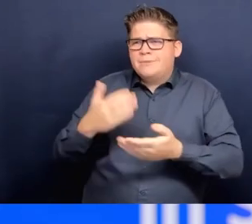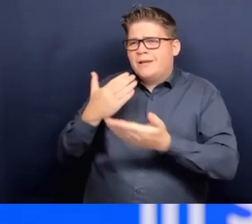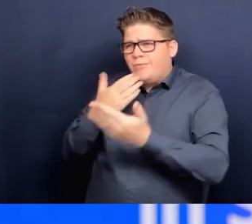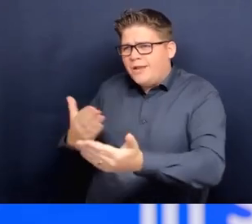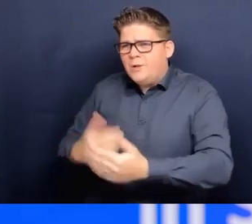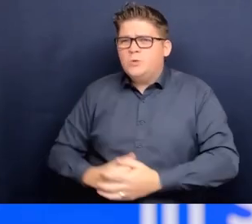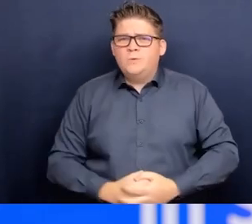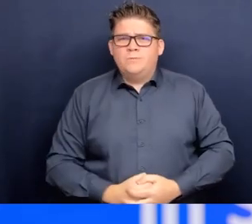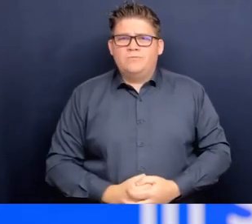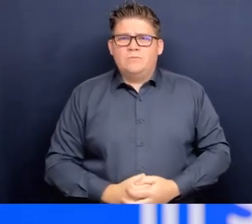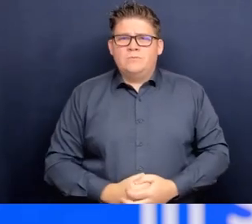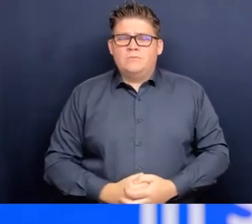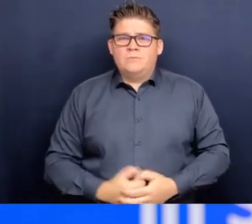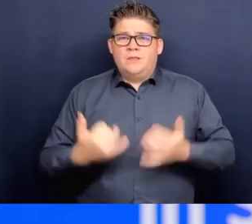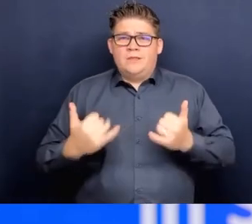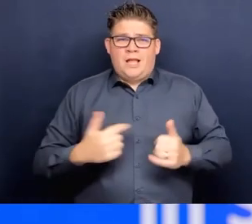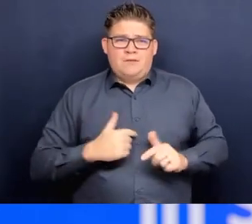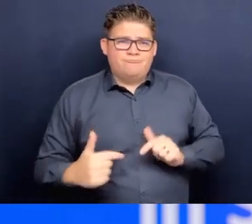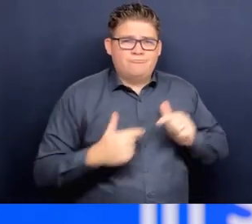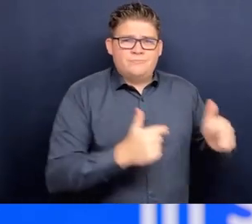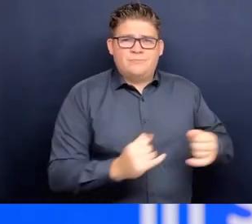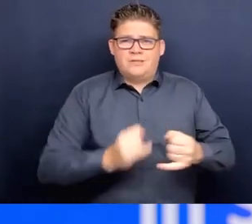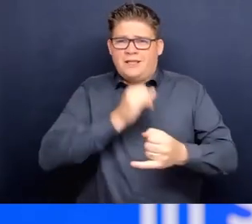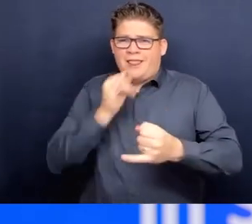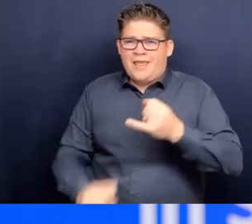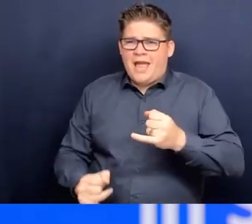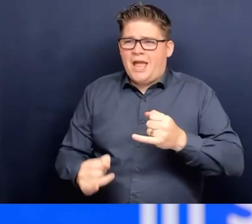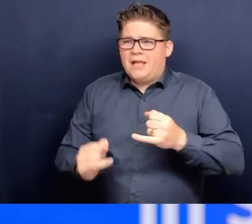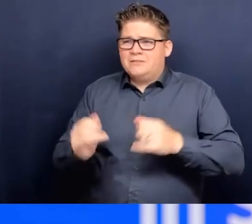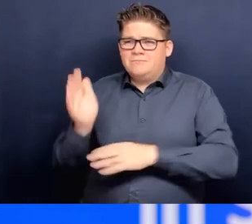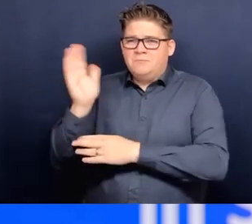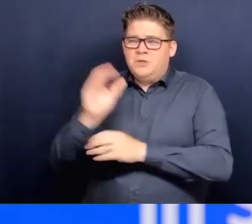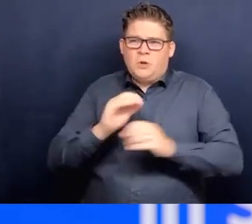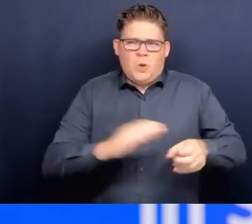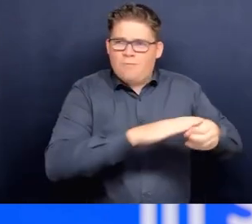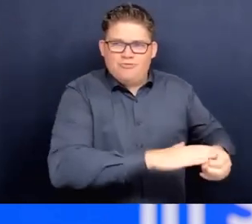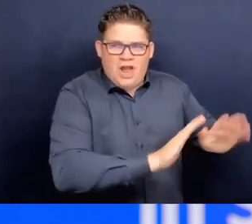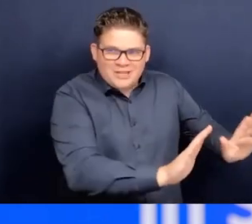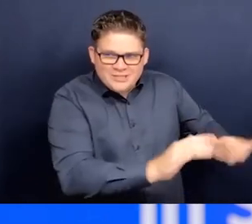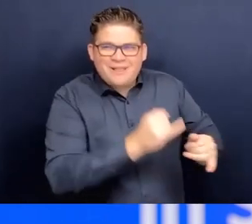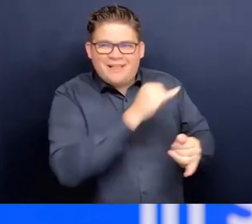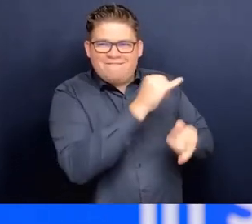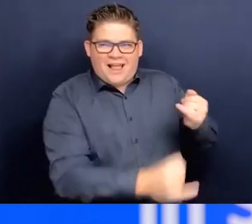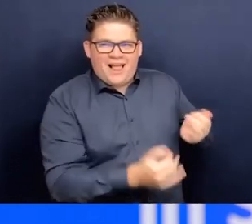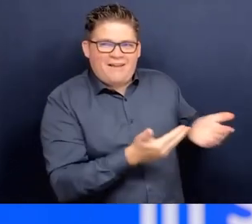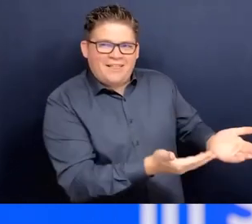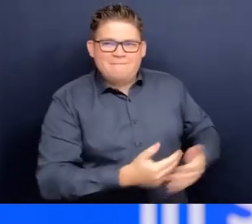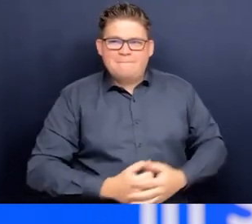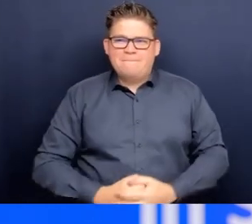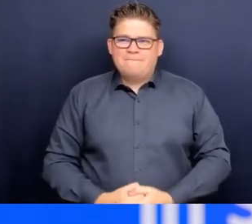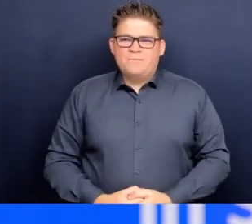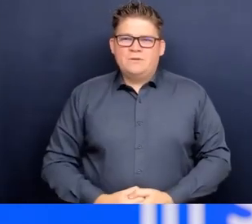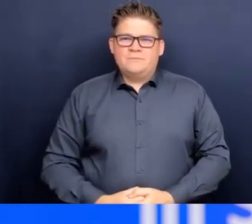president's leadership in this matter and all the work she's done. Now we come to our final speaker. There's no pressure here at